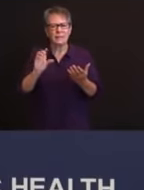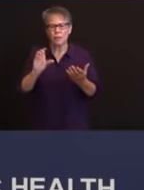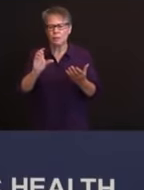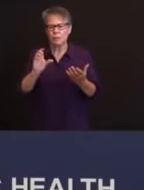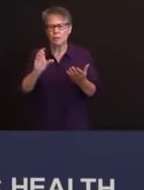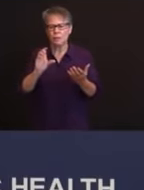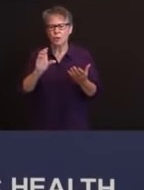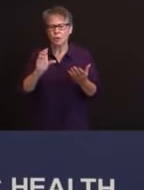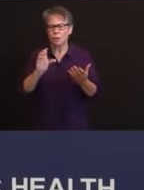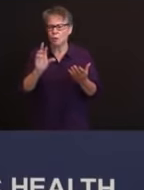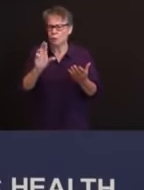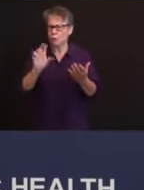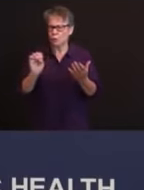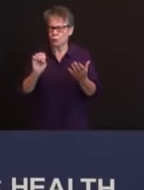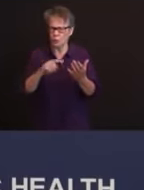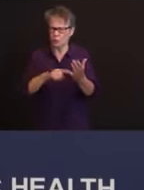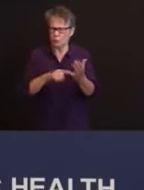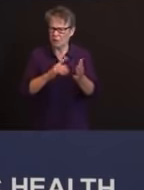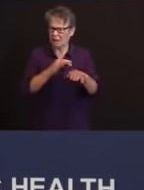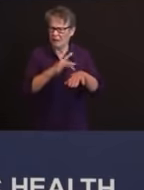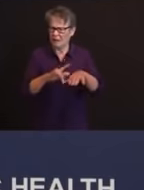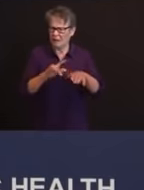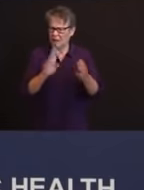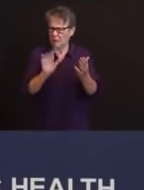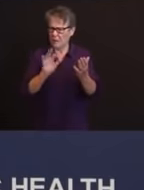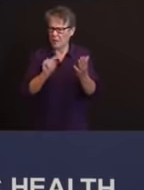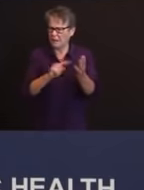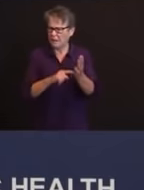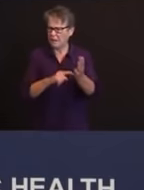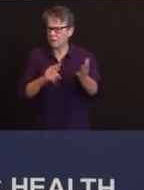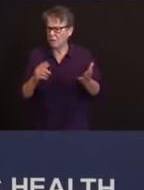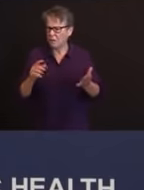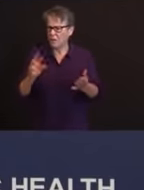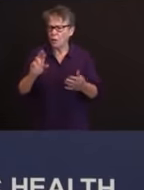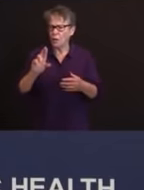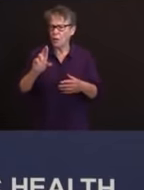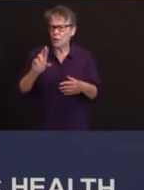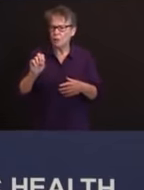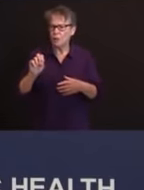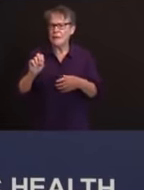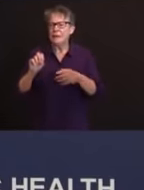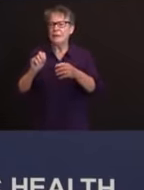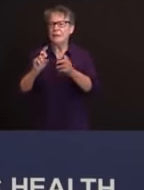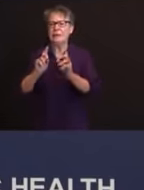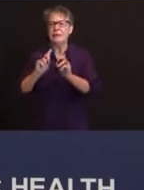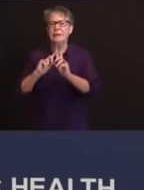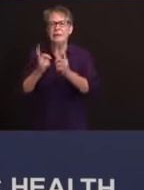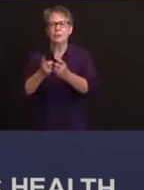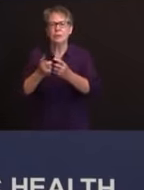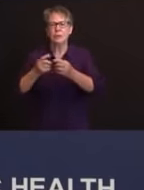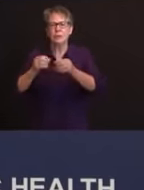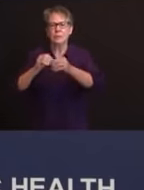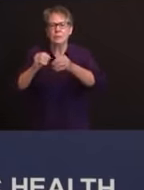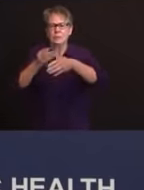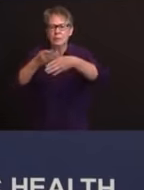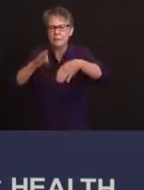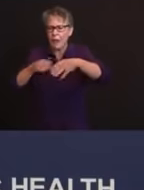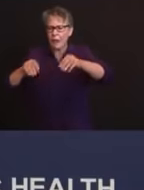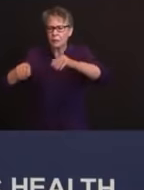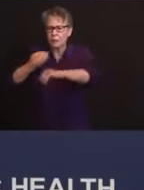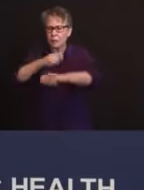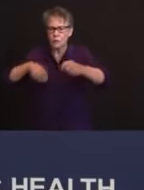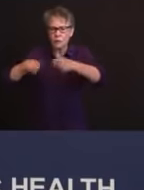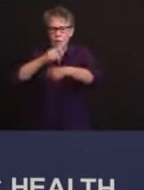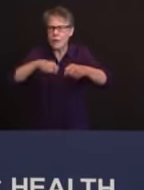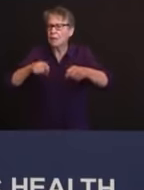congressional redistricting committees? And have you considered the possibility that President Trump might seek to certify the state